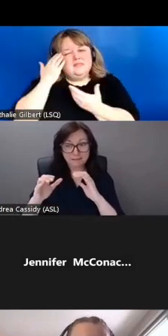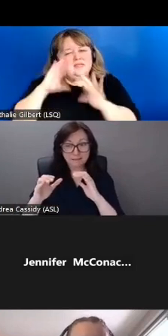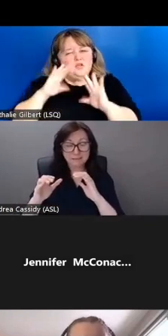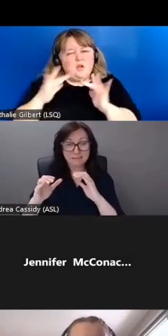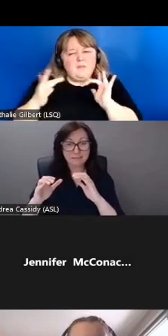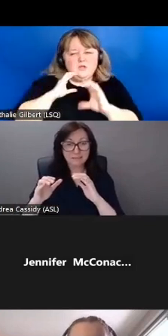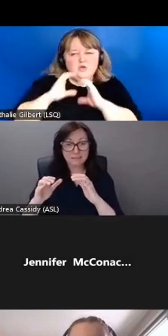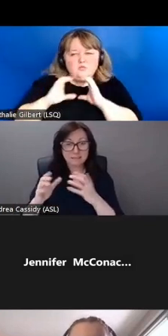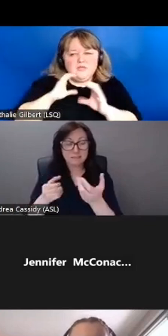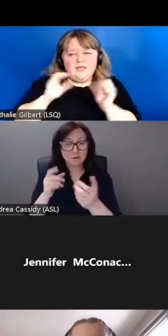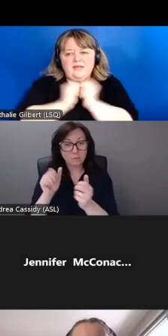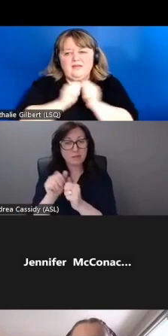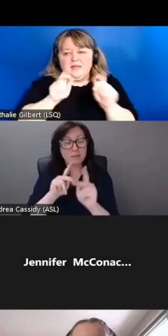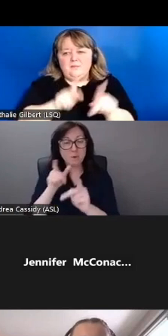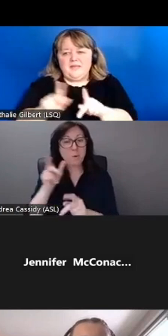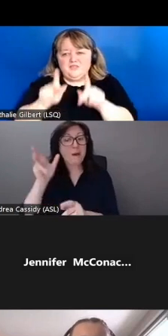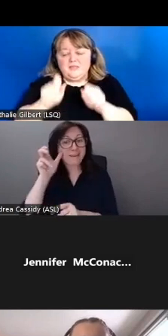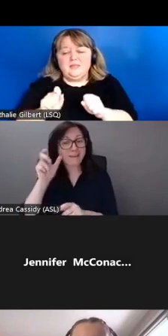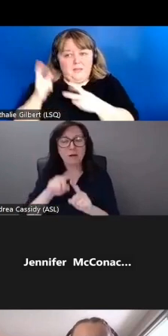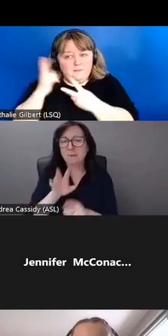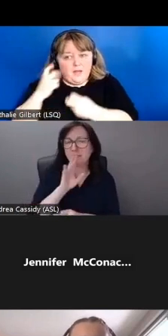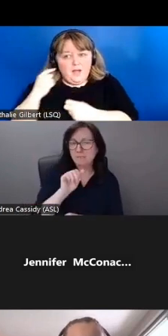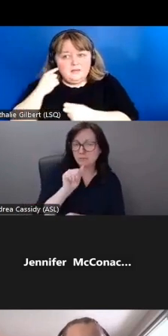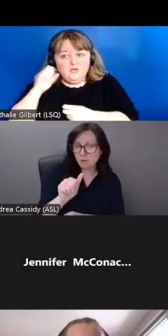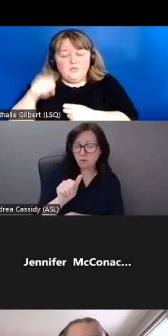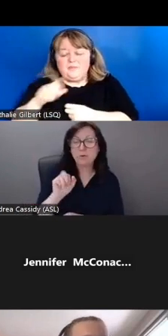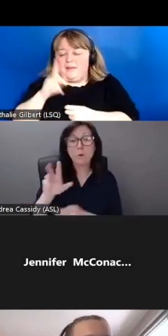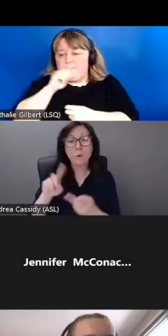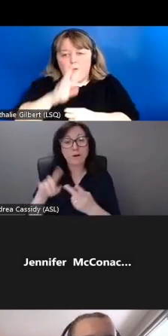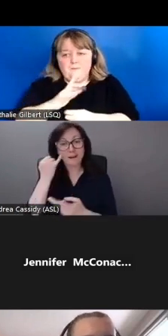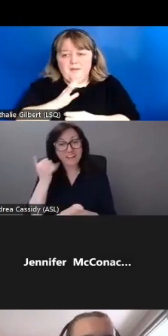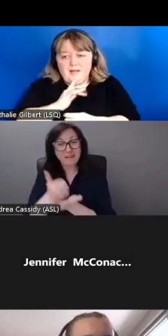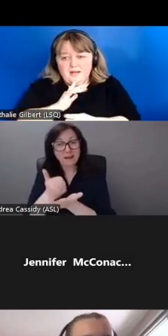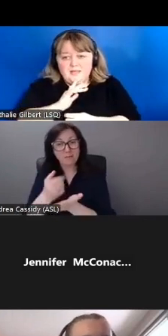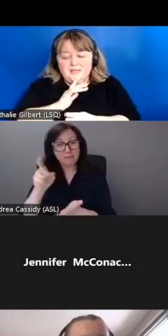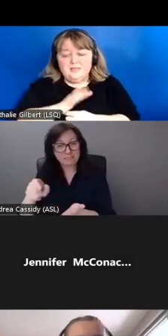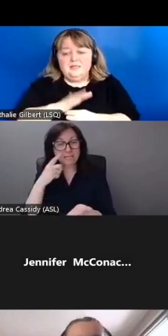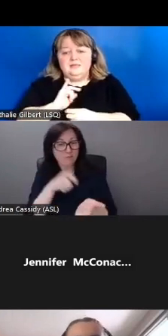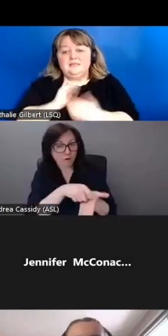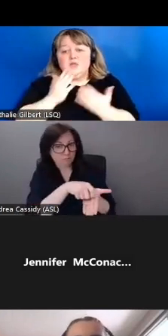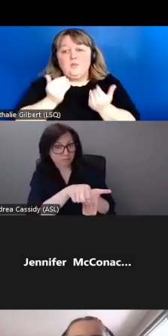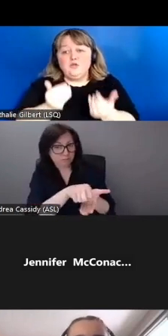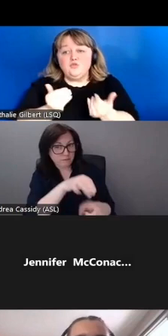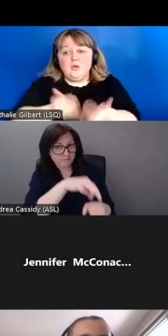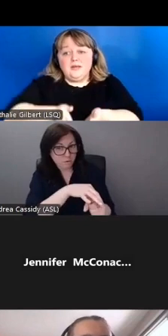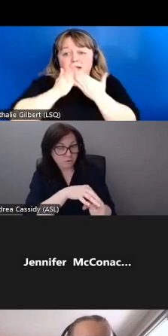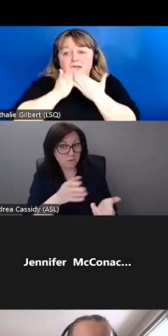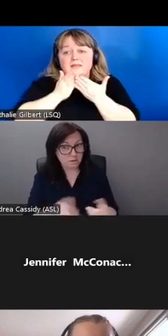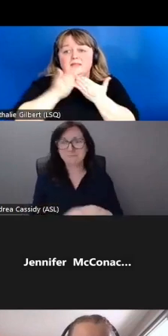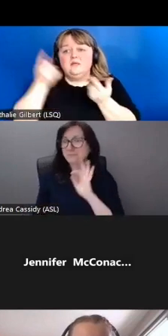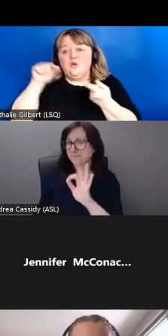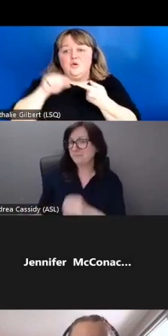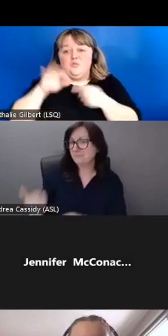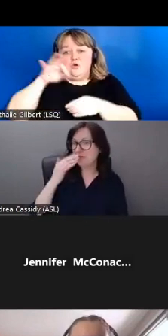speak and will require assistance in marking their ballot? Thanks. Thanks for your question, Lois. So I'm happy